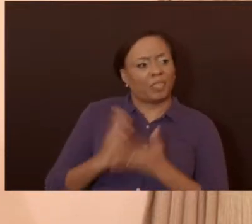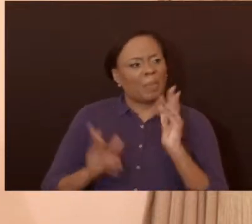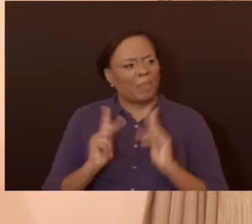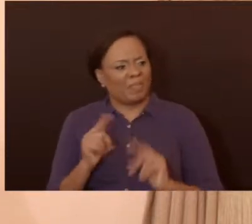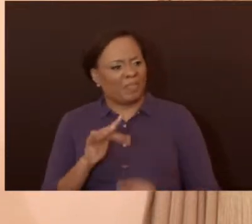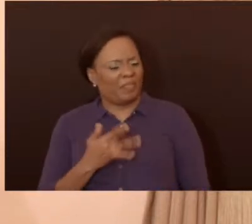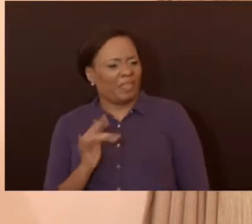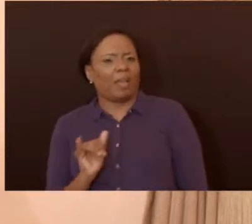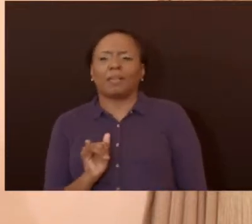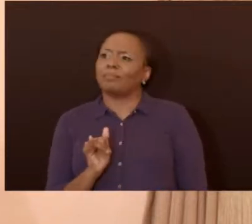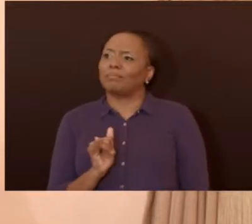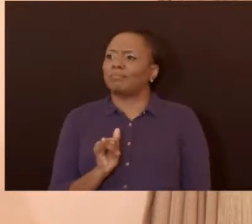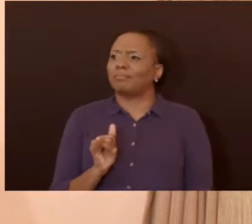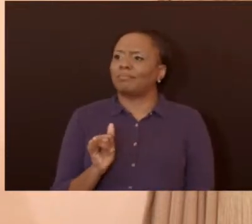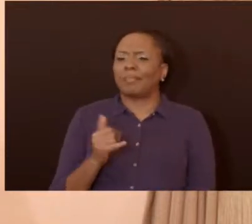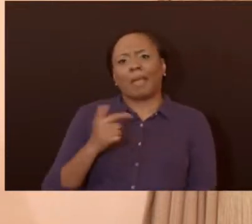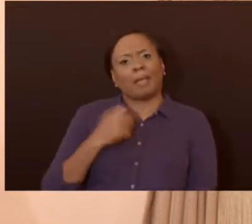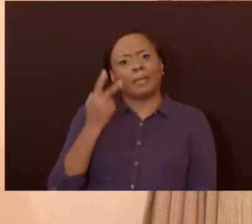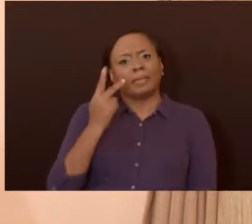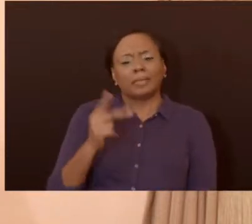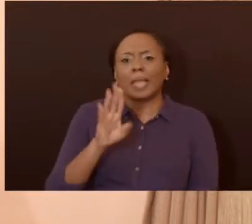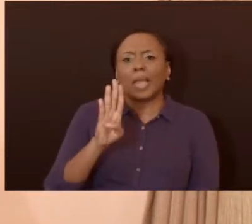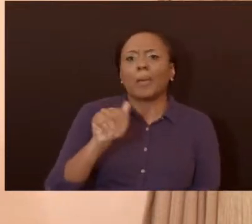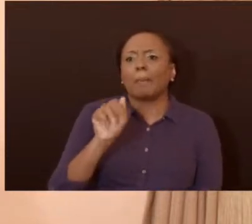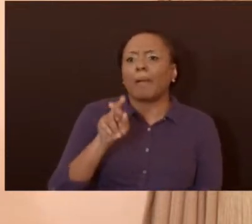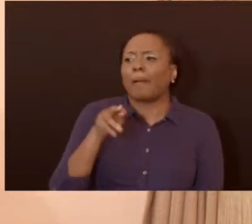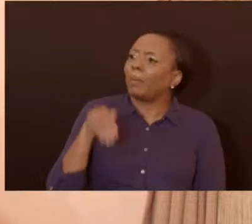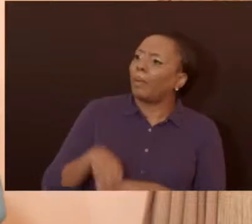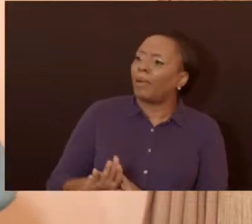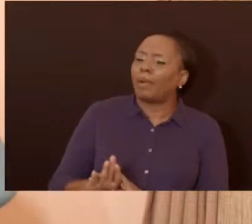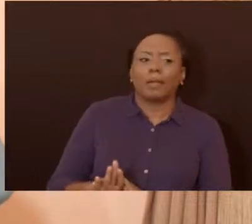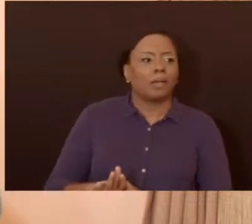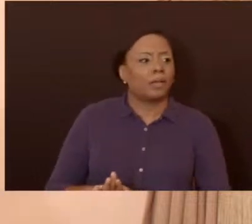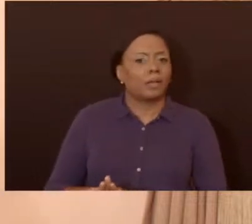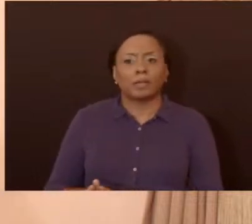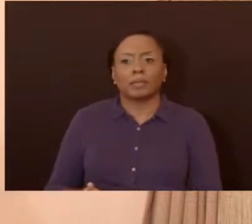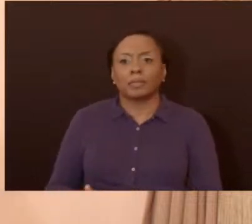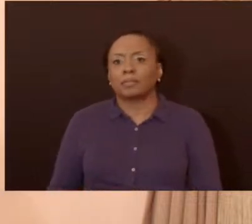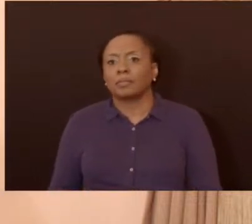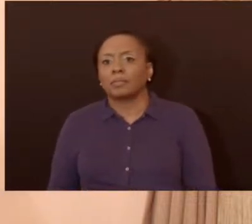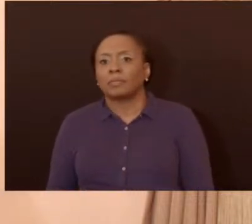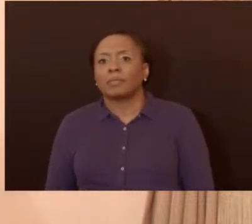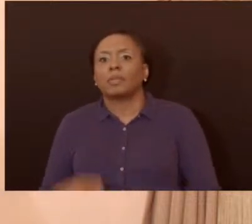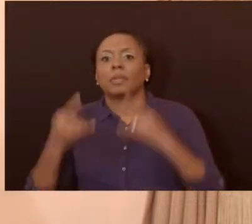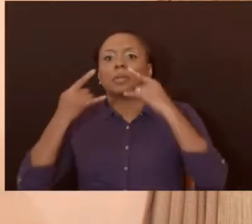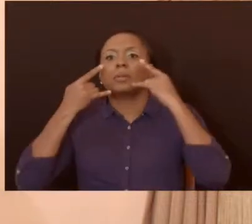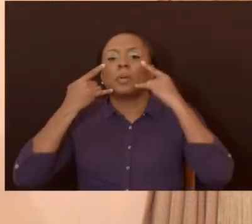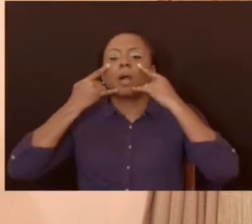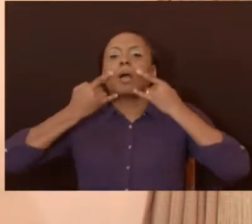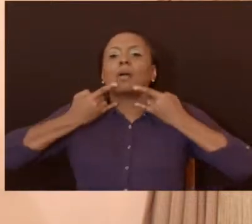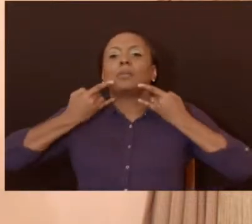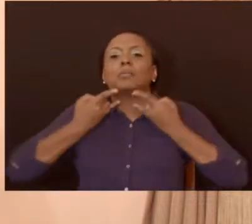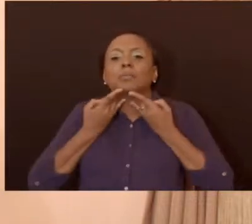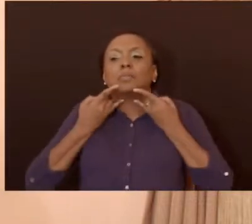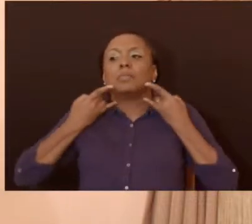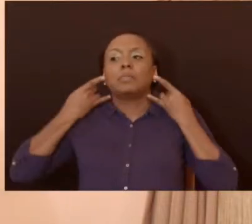people, persons in bars, and you walk into the bar, and this is how they're wearing the mask, under the chin.